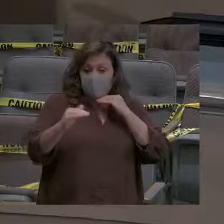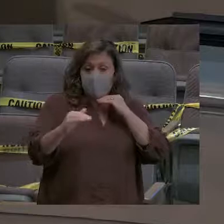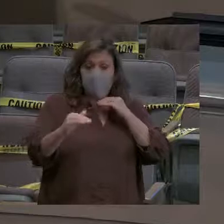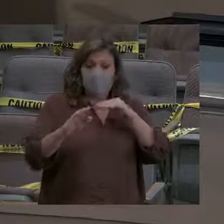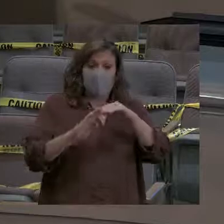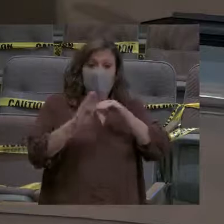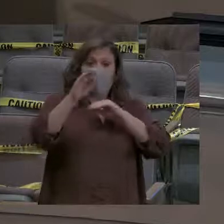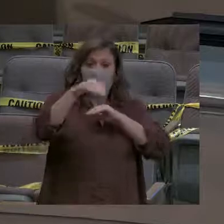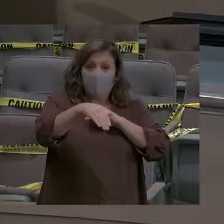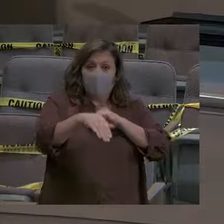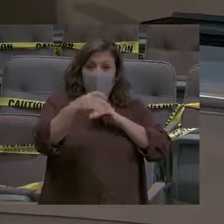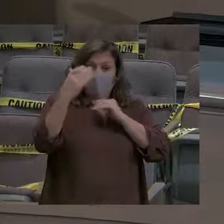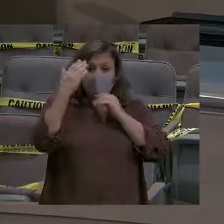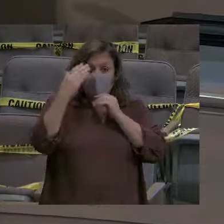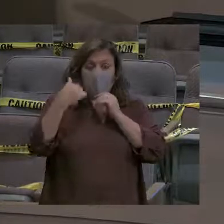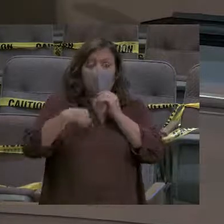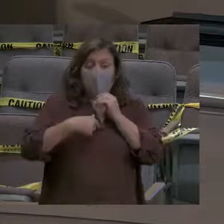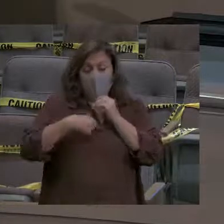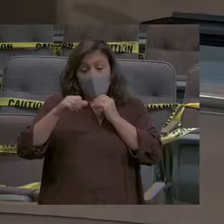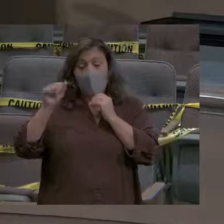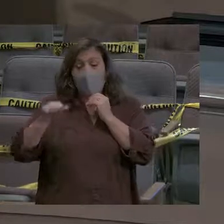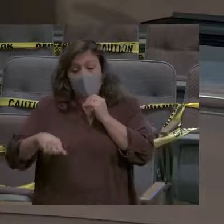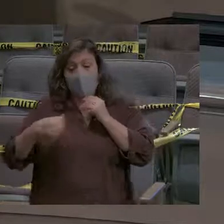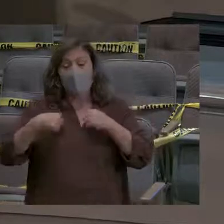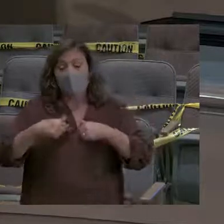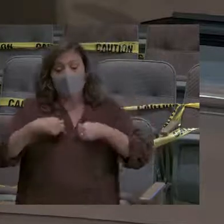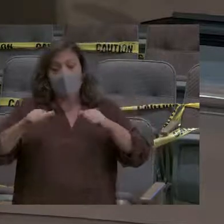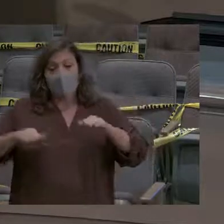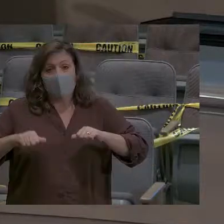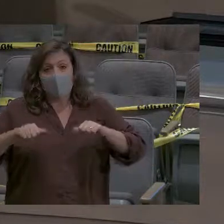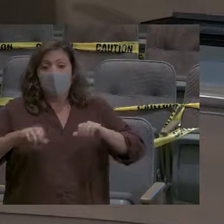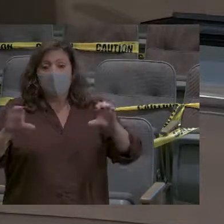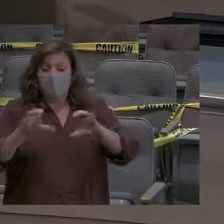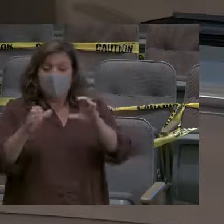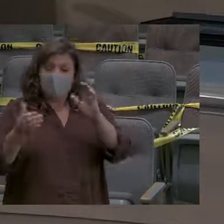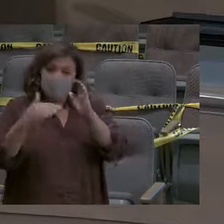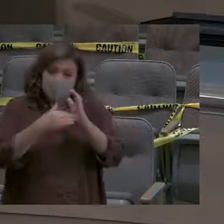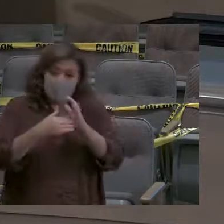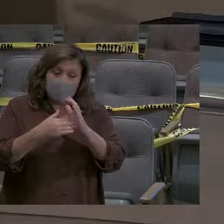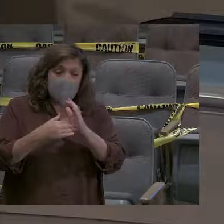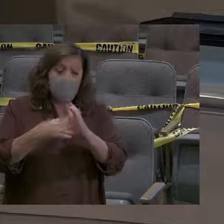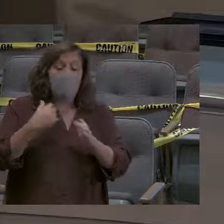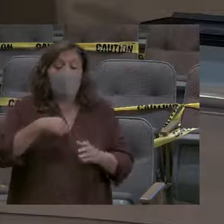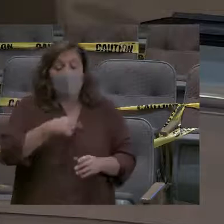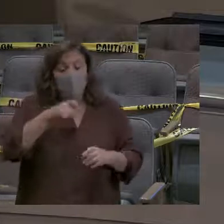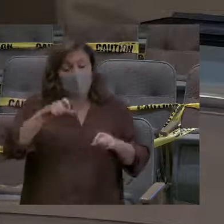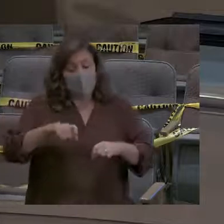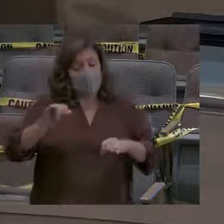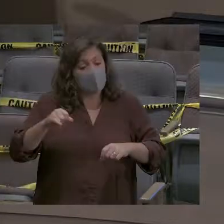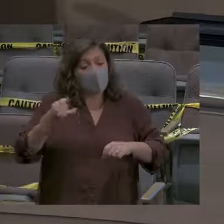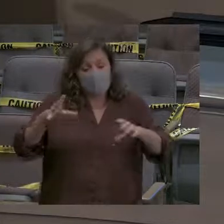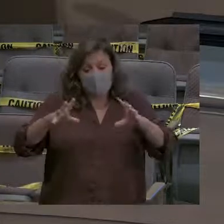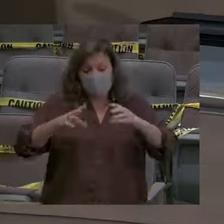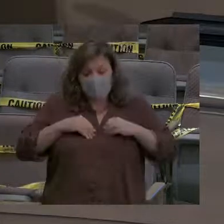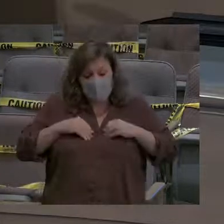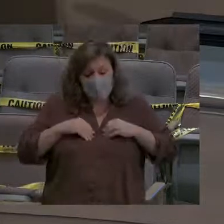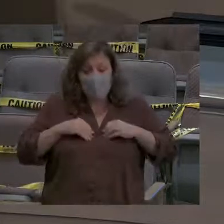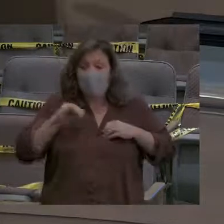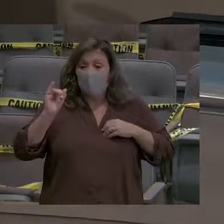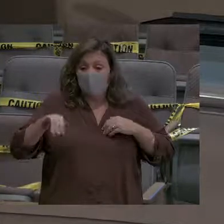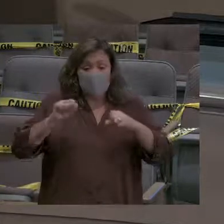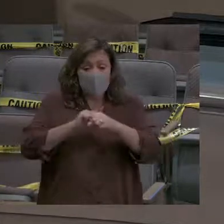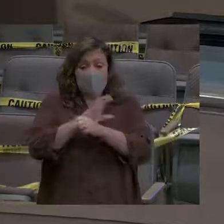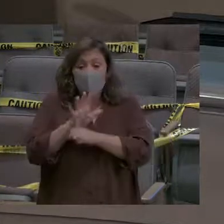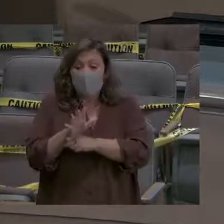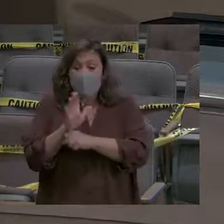fully capable of doing that again. But I do think we just need to accept the fact that this is a virus that's